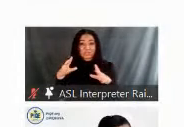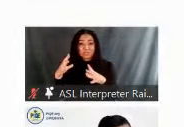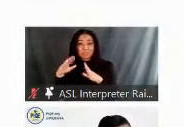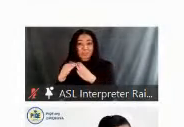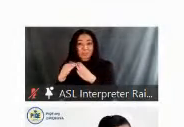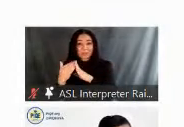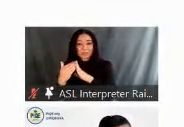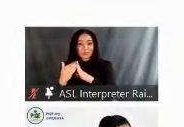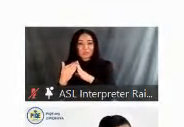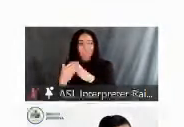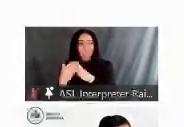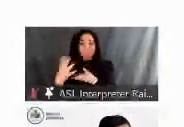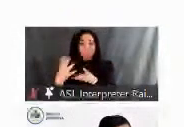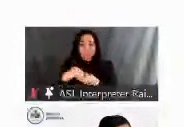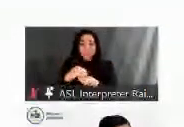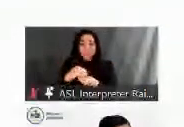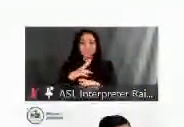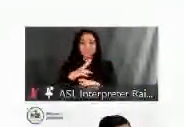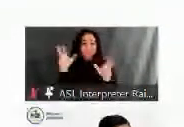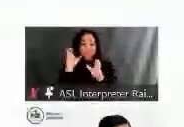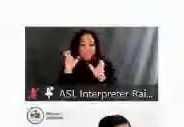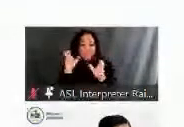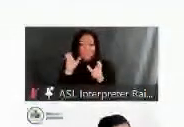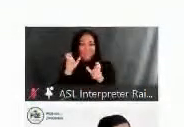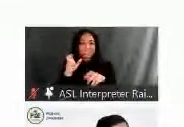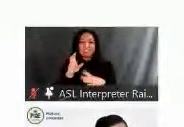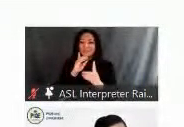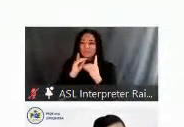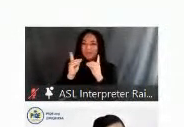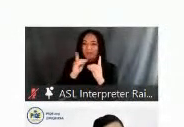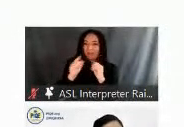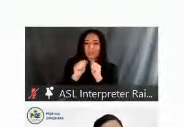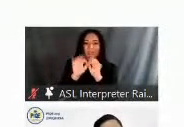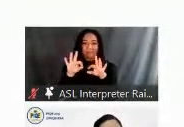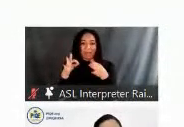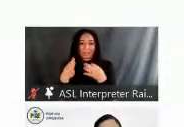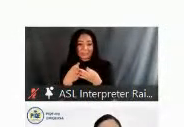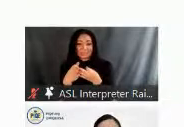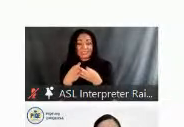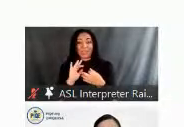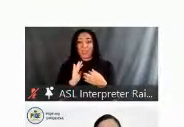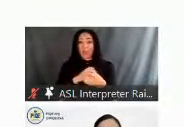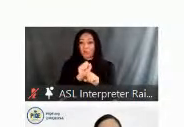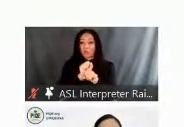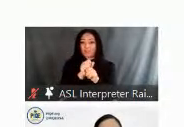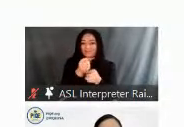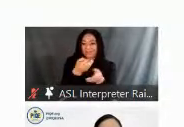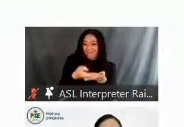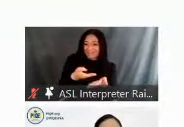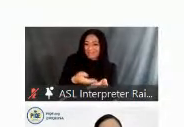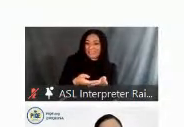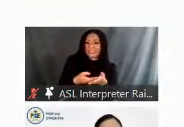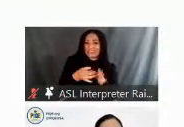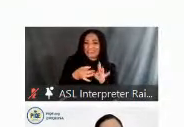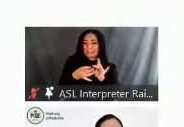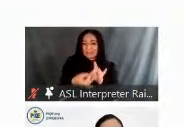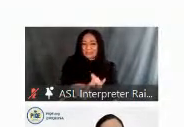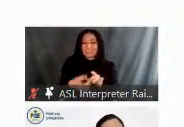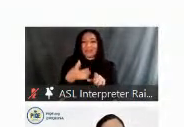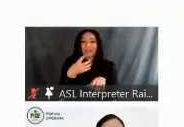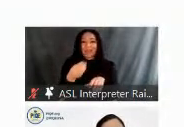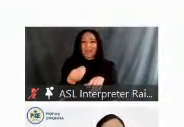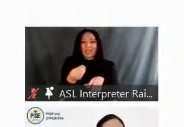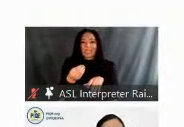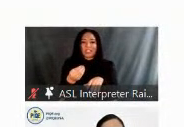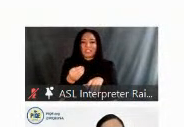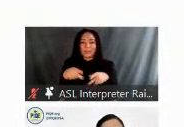authentic dialogue with families. Our work is evidence-based and has allowed us the opportunity to authentically share the